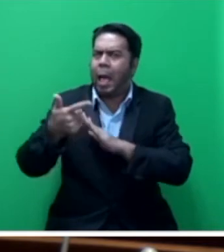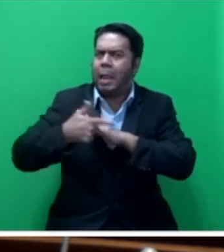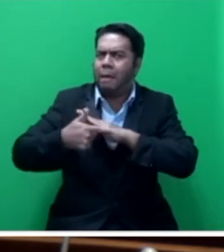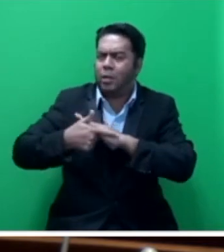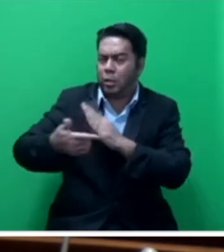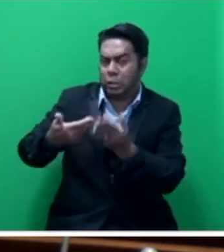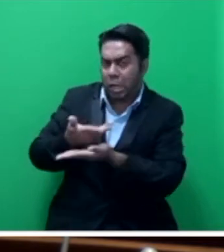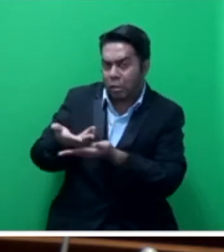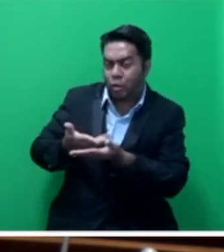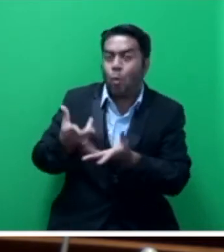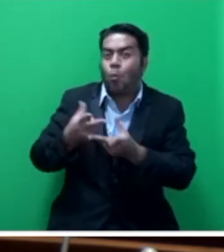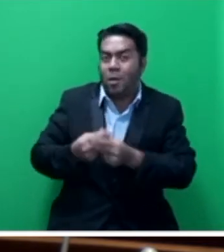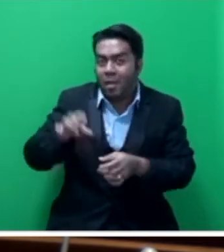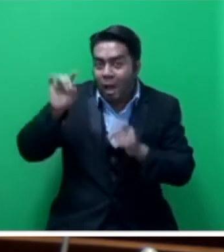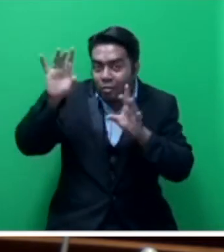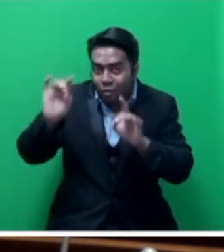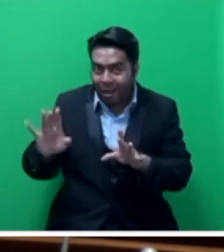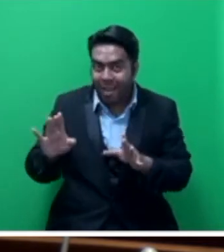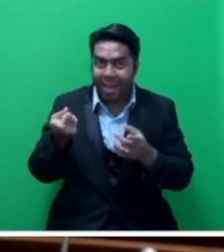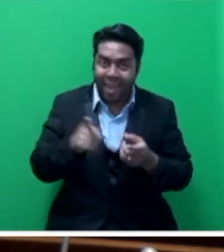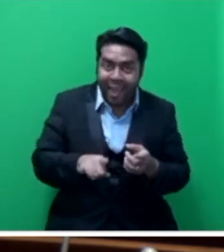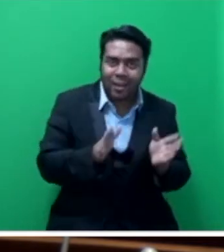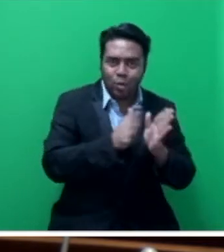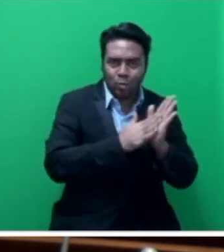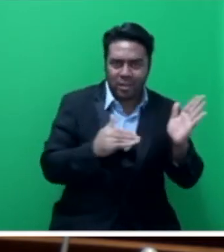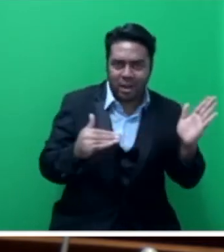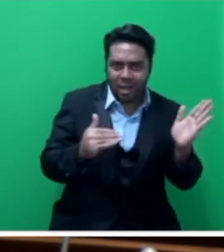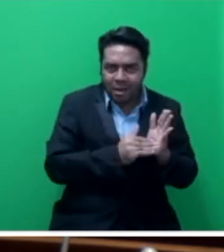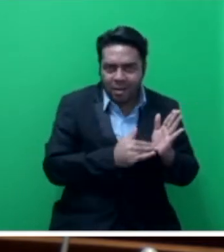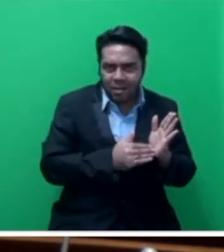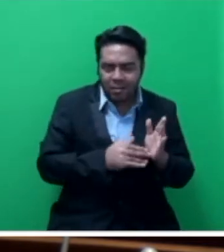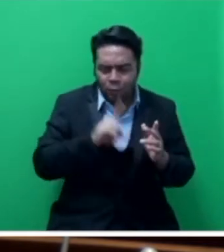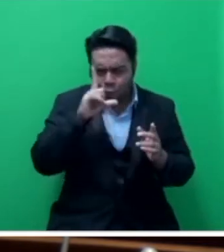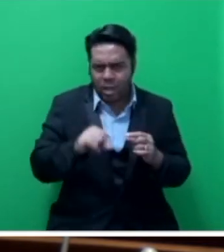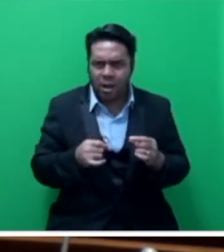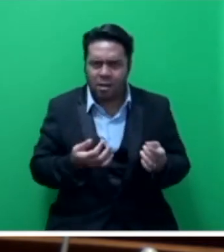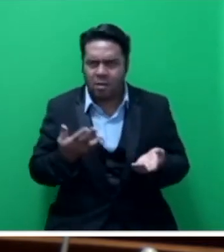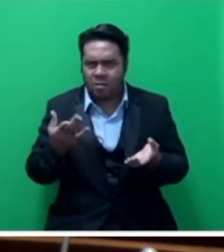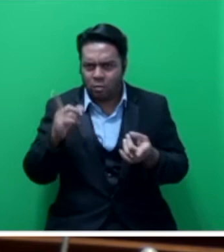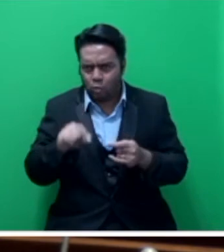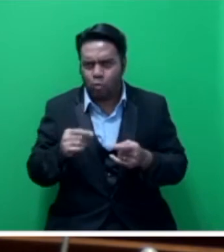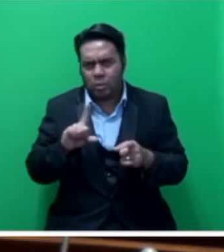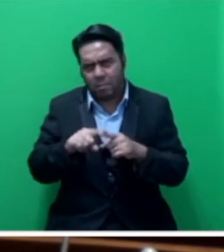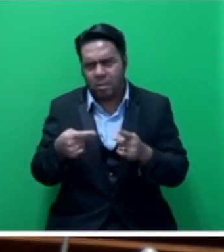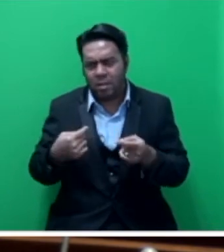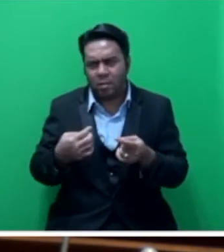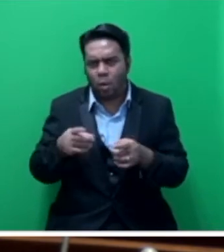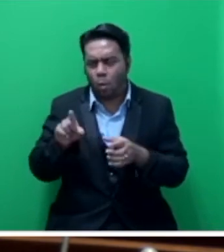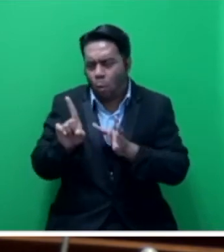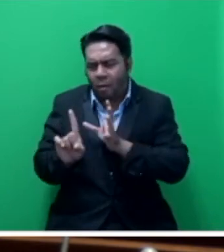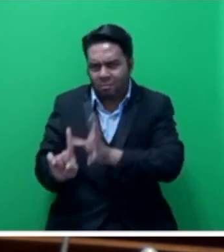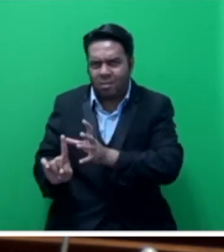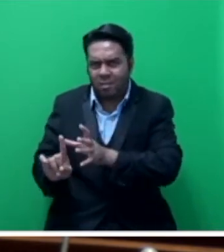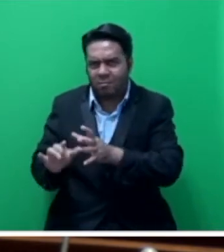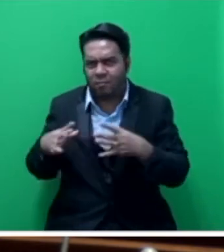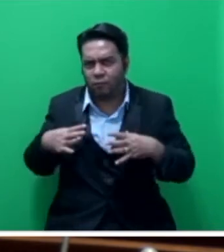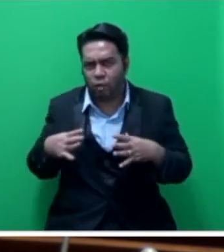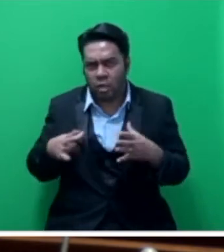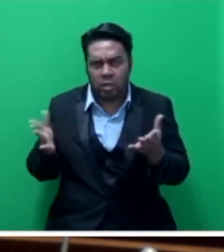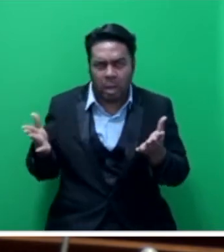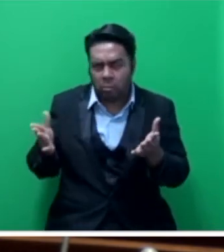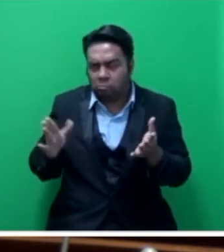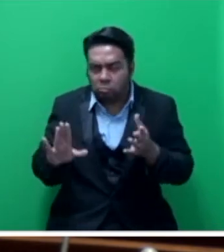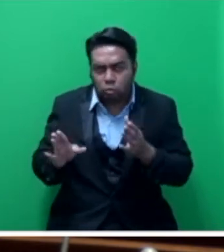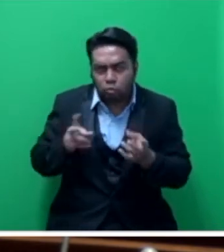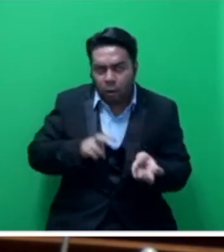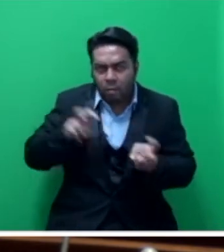our Australian and New Zealand counterparts to actually see if we can facilitate quarantine-free travel. Again, this cannot